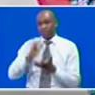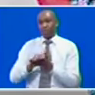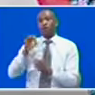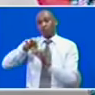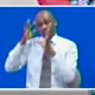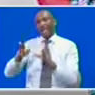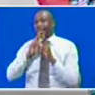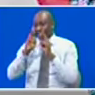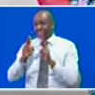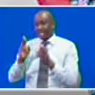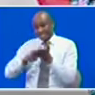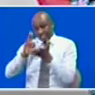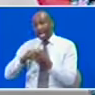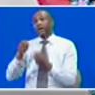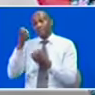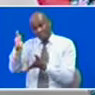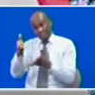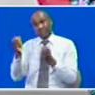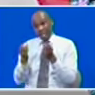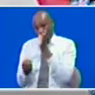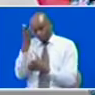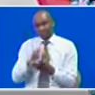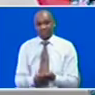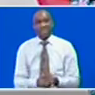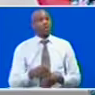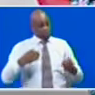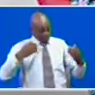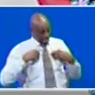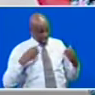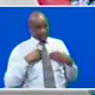out. Anything you can tell us? Yes, we've had briefings